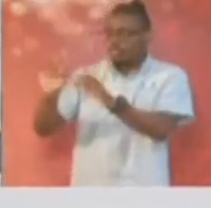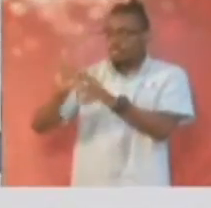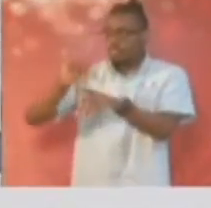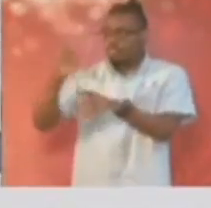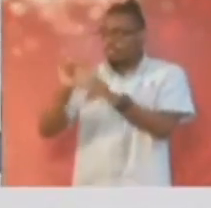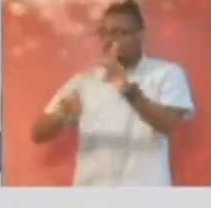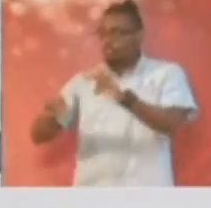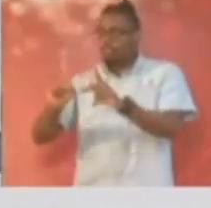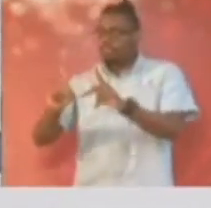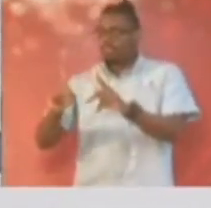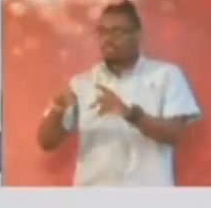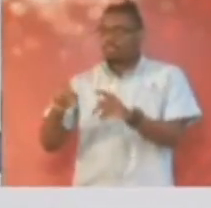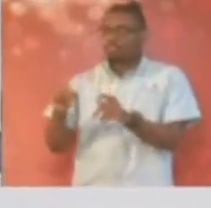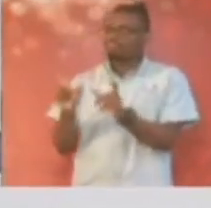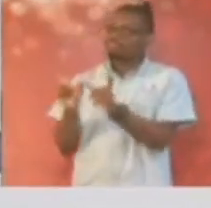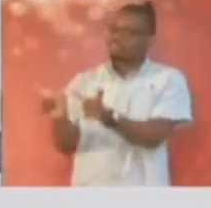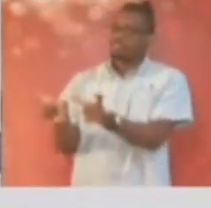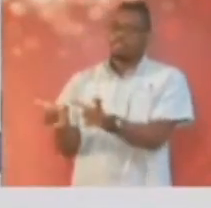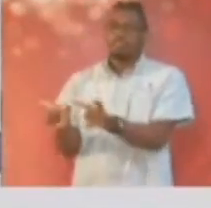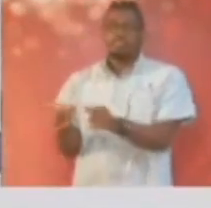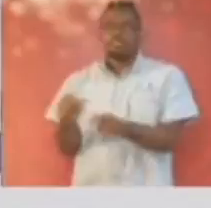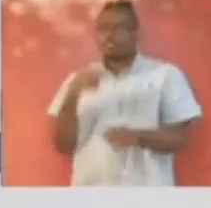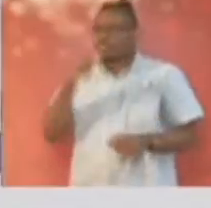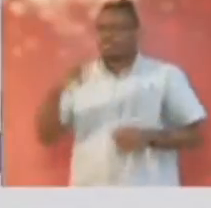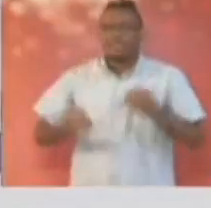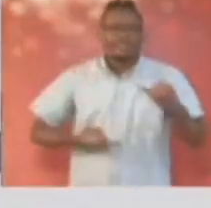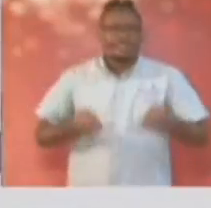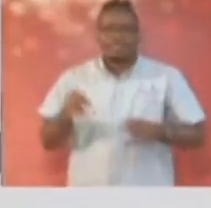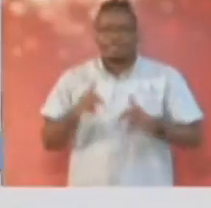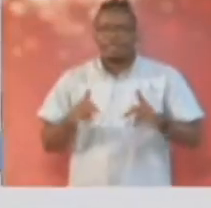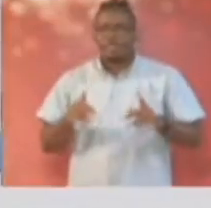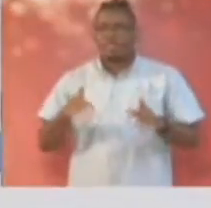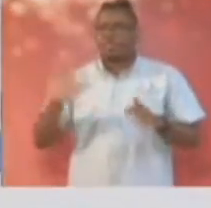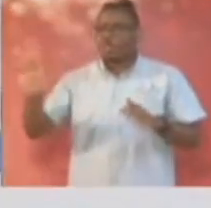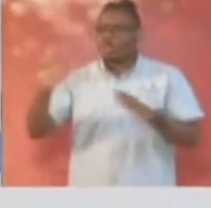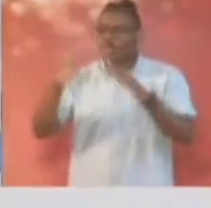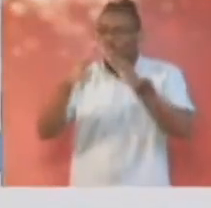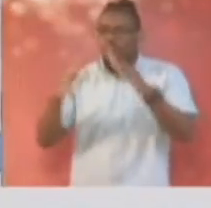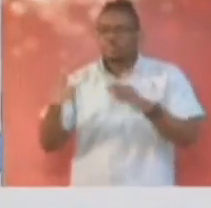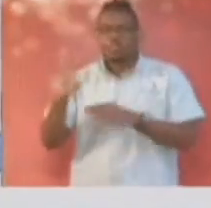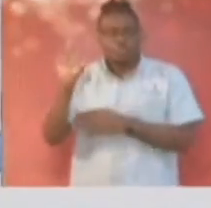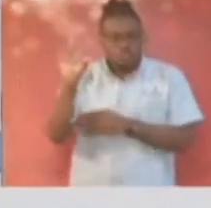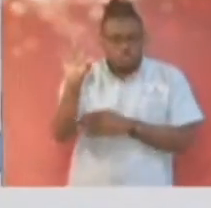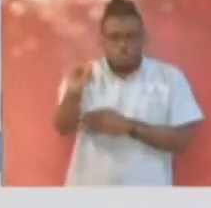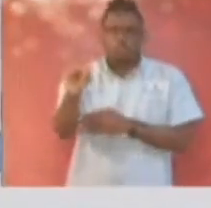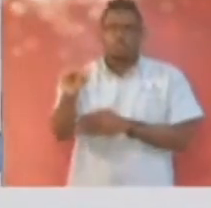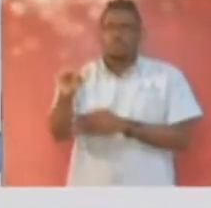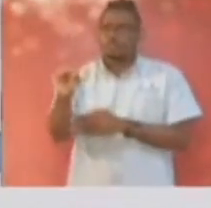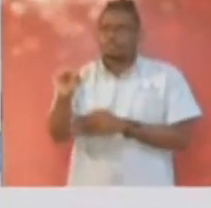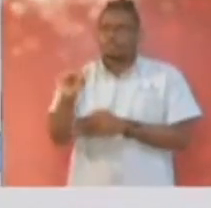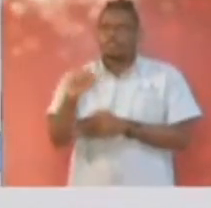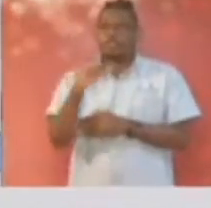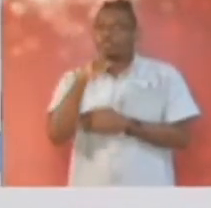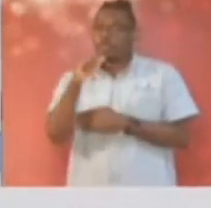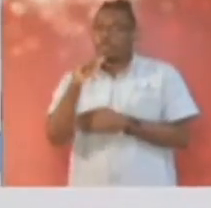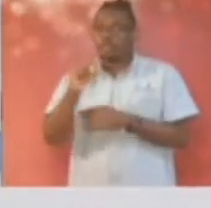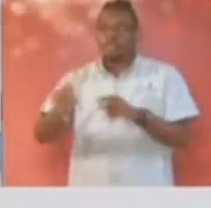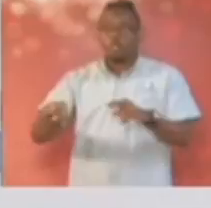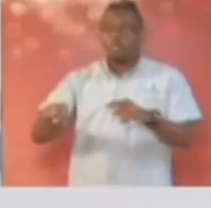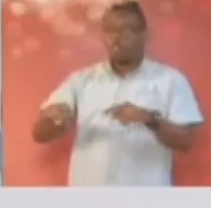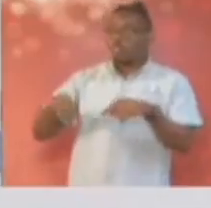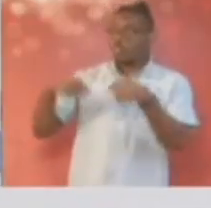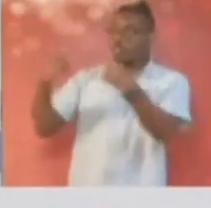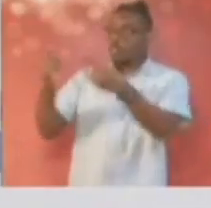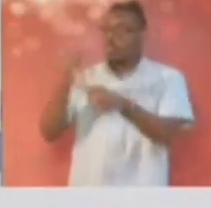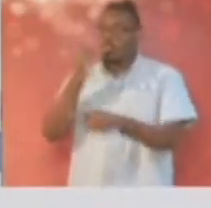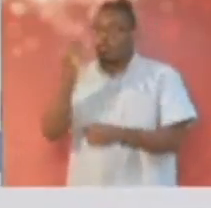not host or invite anyone to your home if this be the case, and do not go to a home if you are